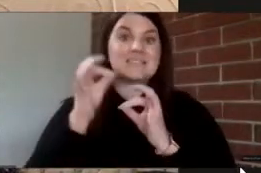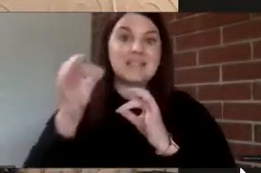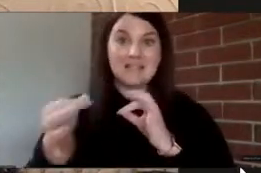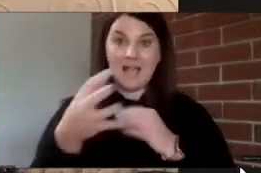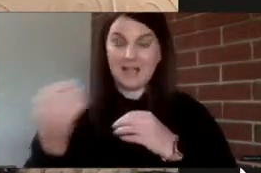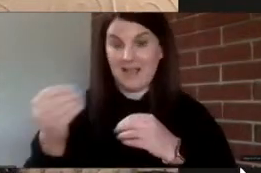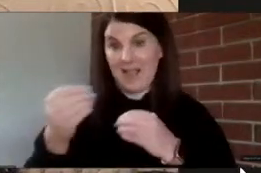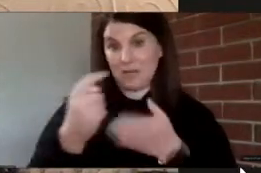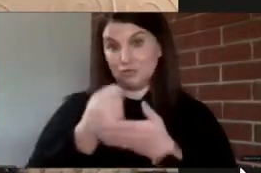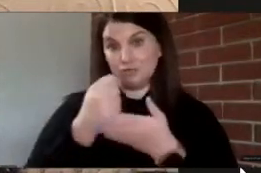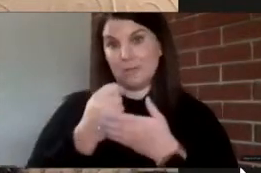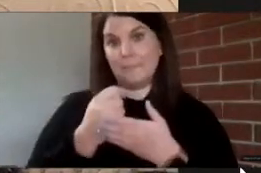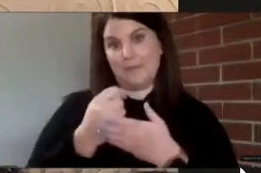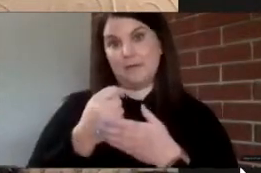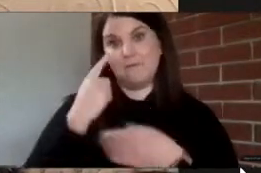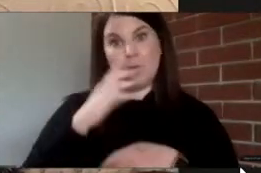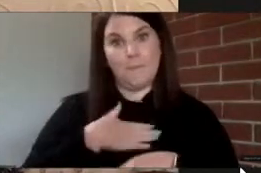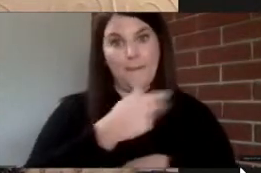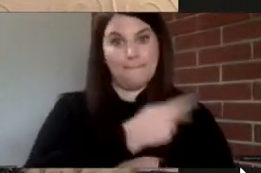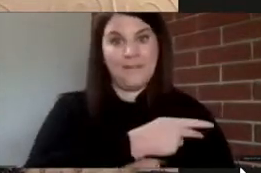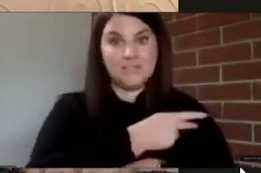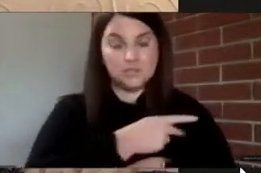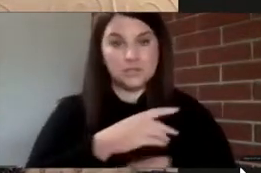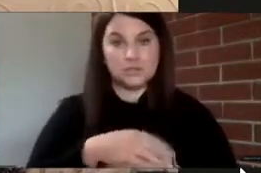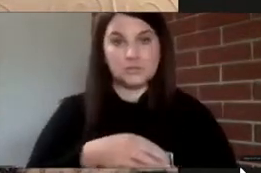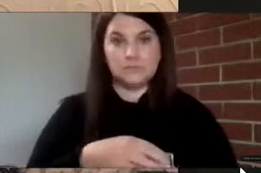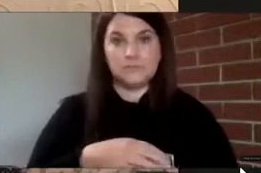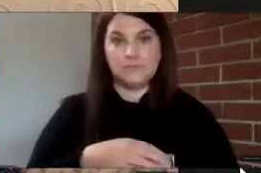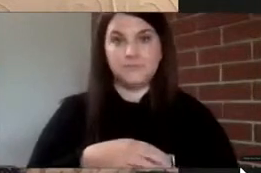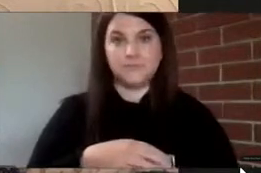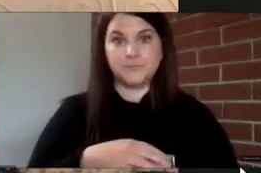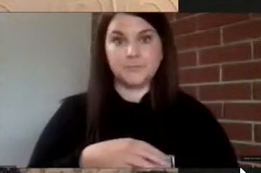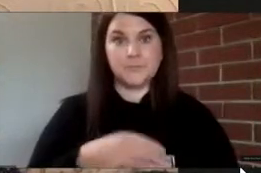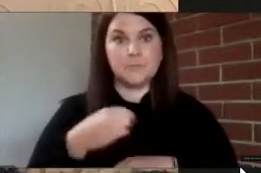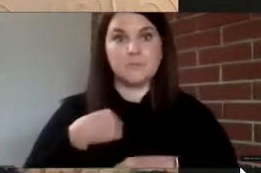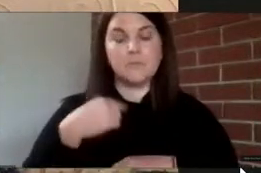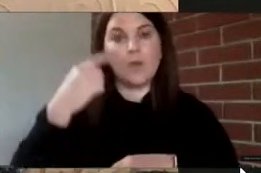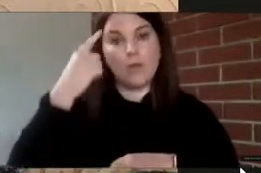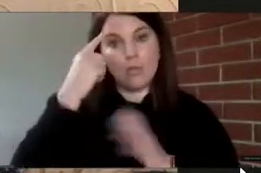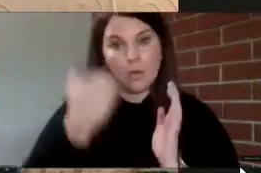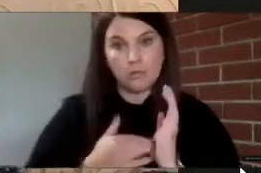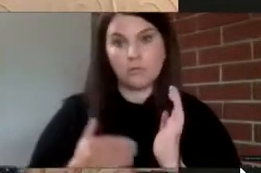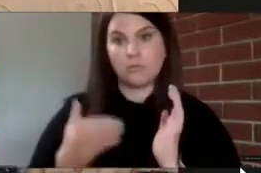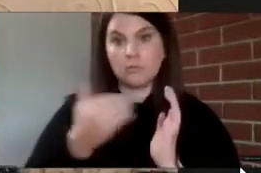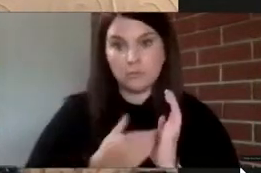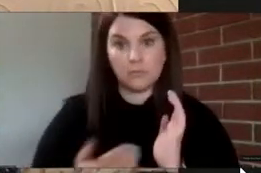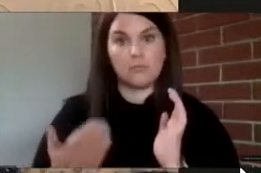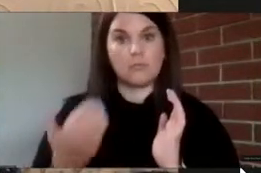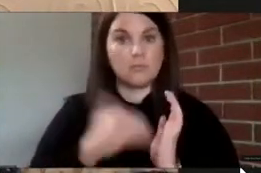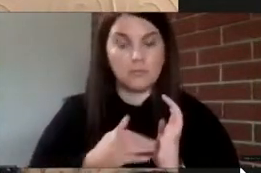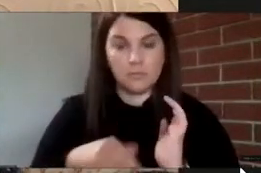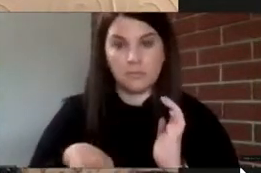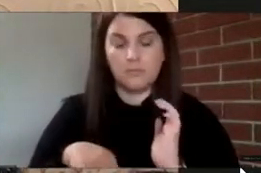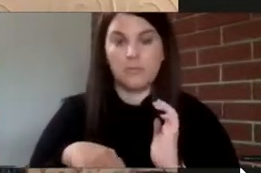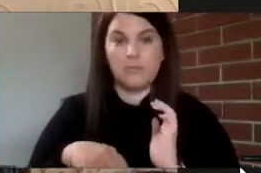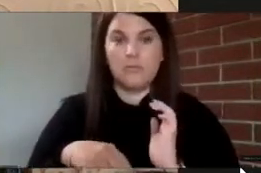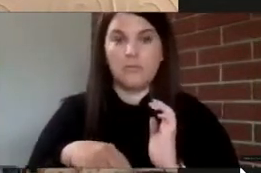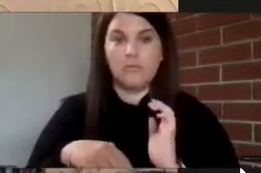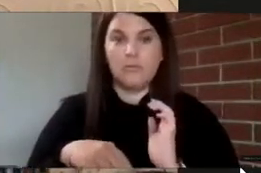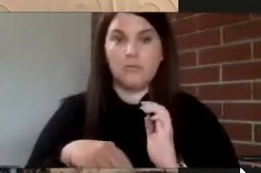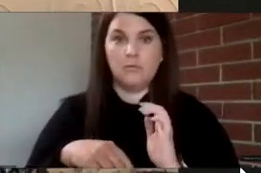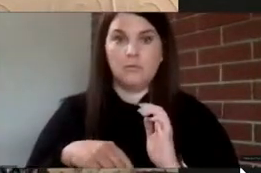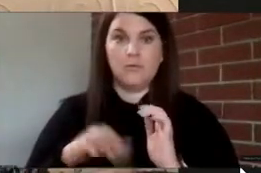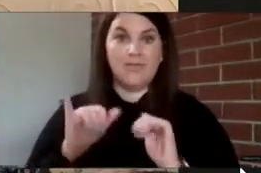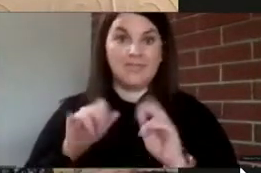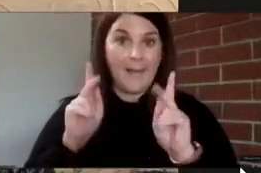treatment on my patients. And I have thought time and time and time again that this